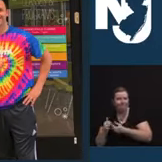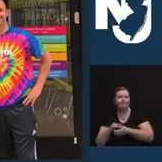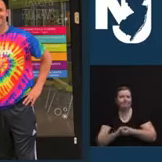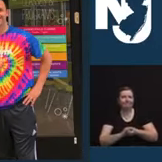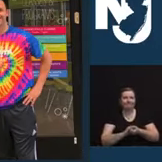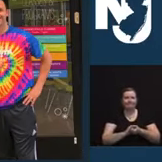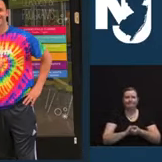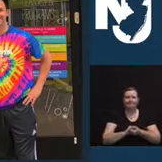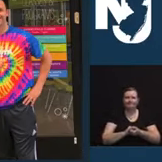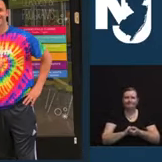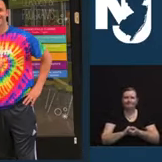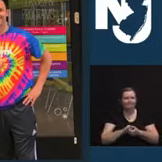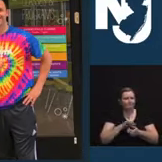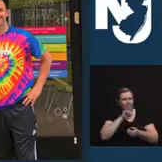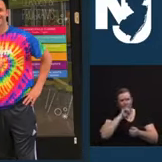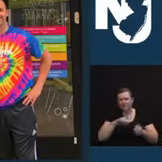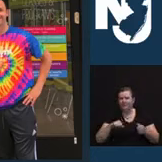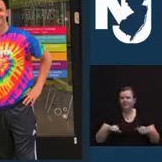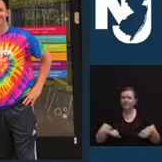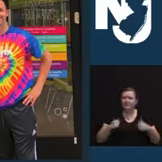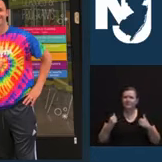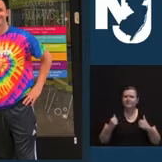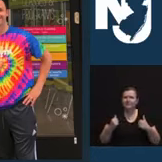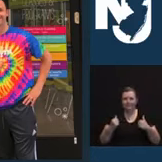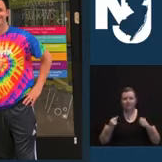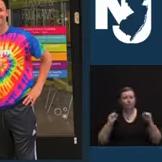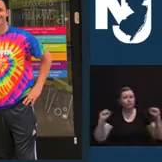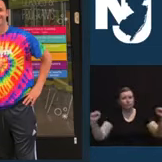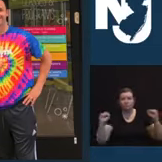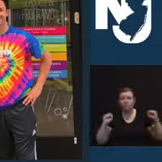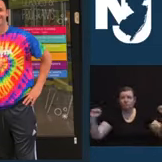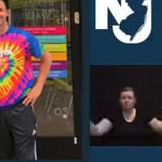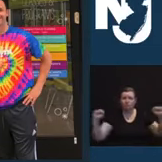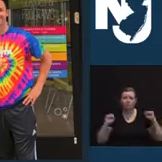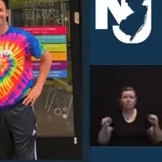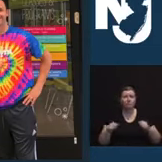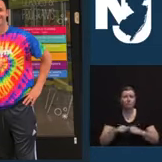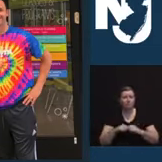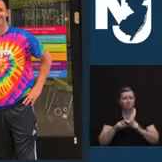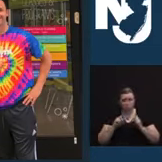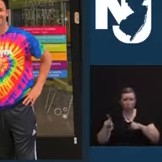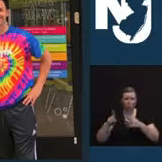creating a full, well-rounded individual. Check them out at